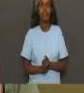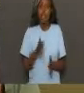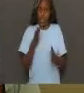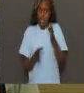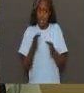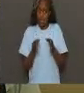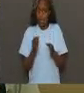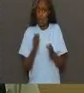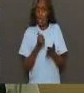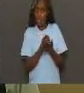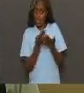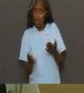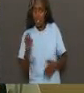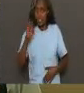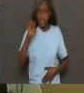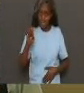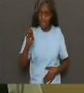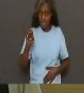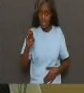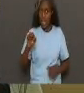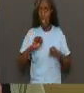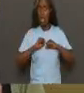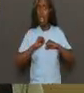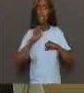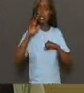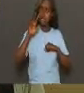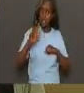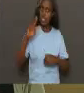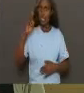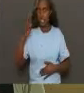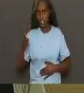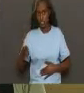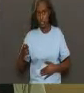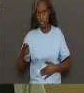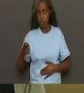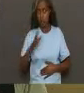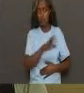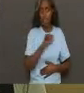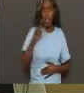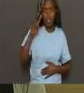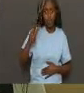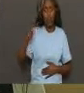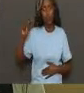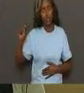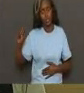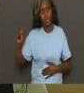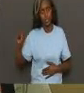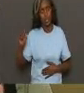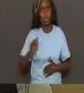If an event E had 3 H's and 2